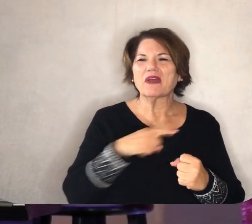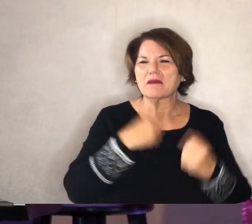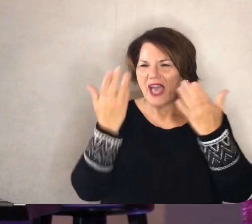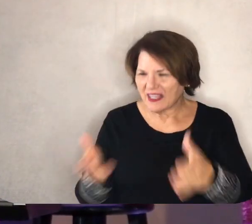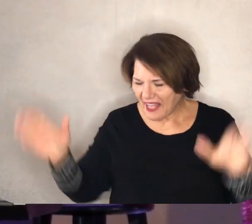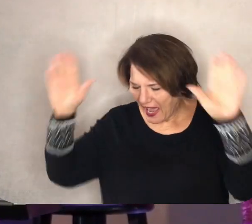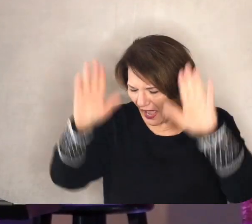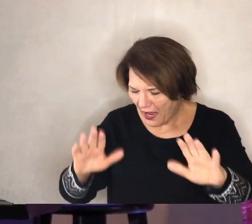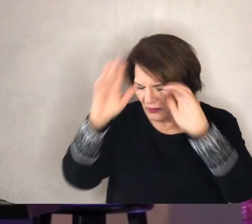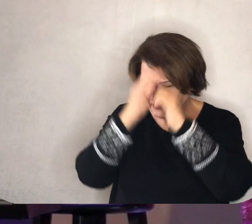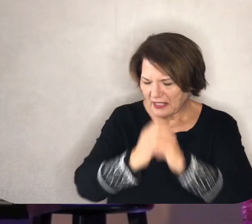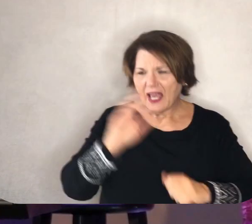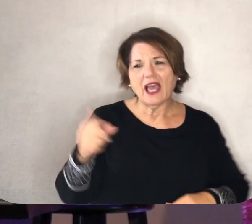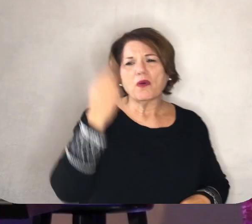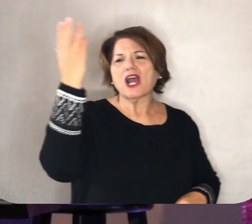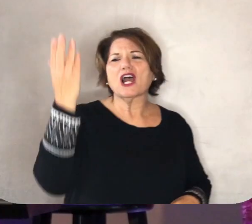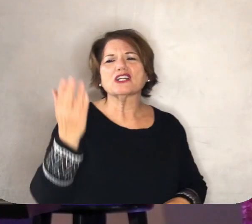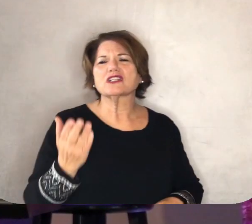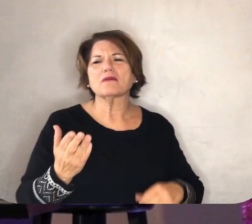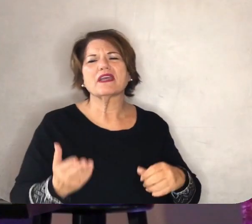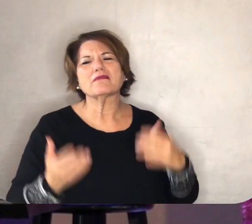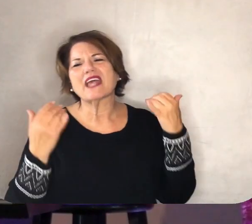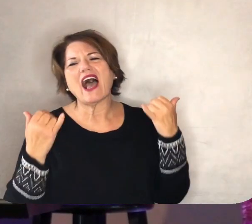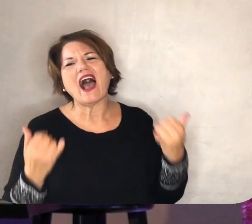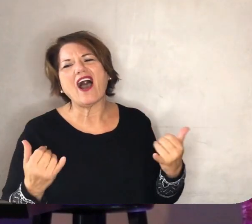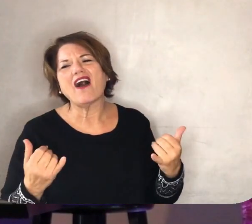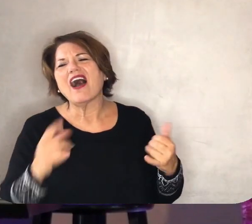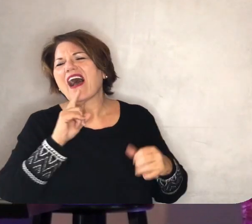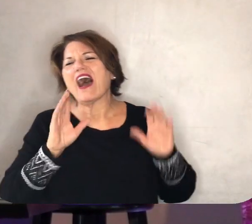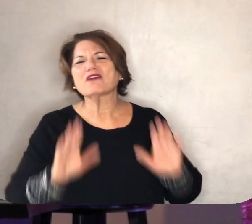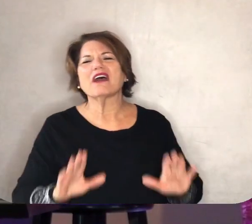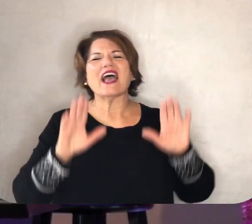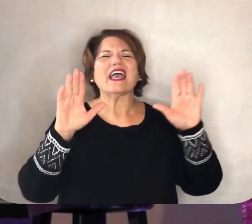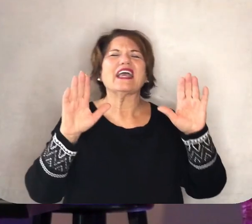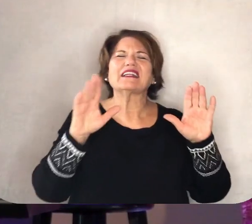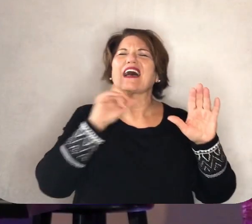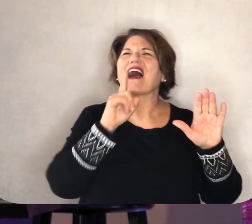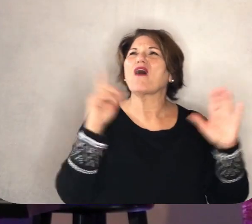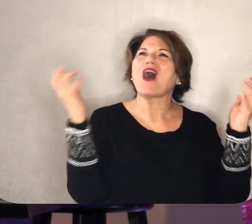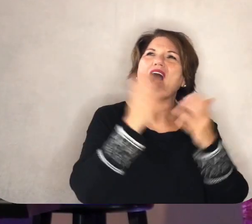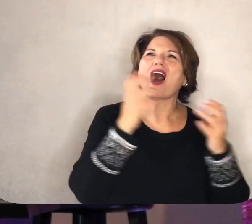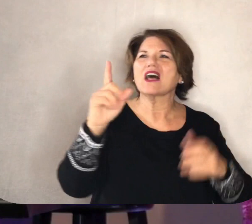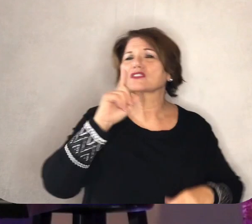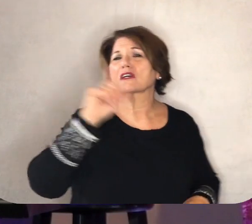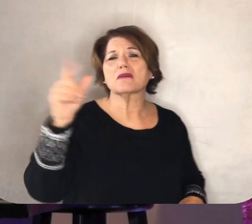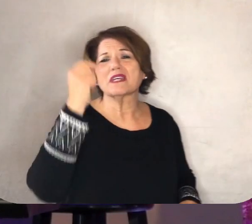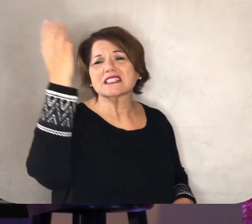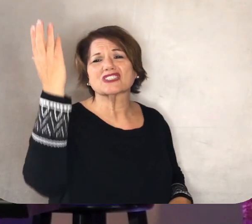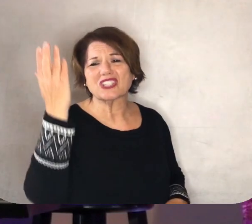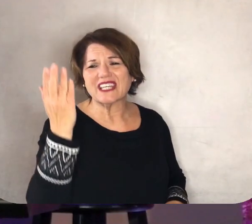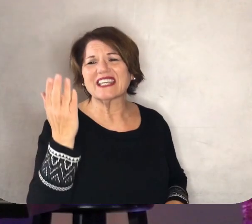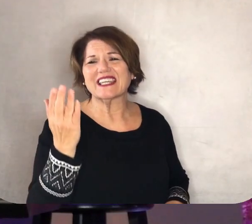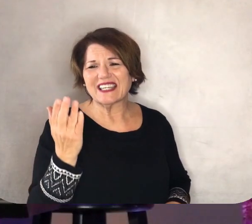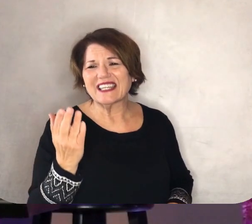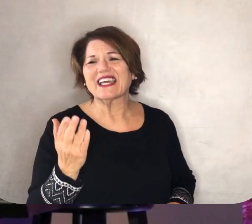strength. We bow down, worship Him now. How great, how awesome is